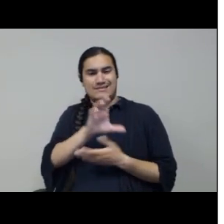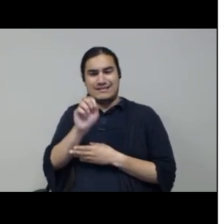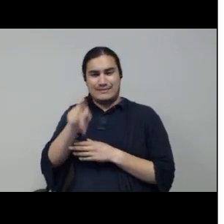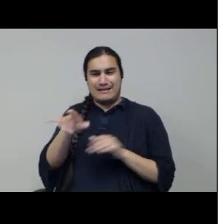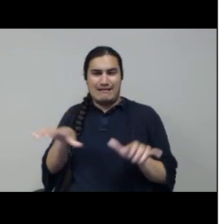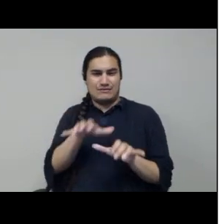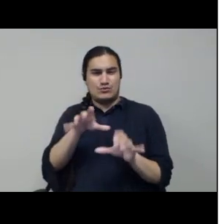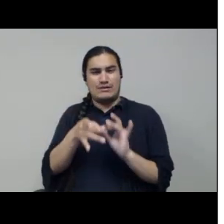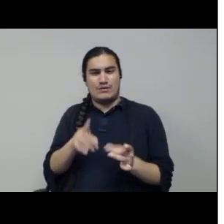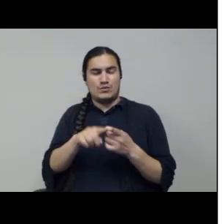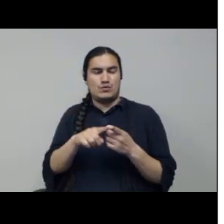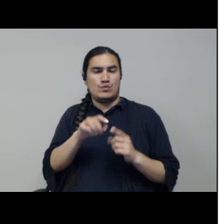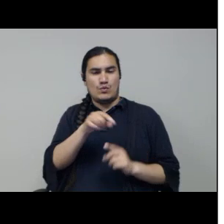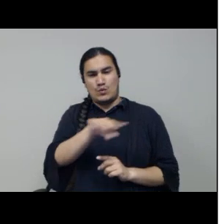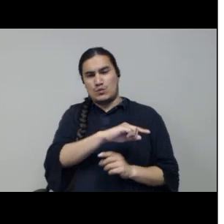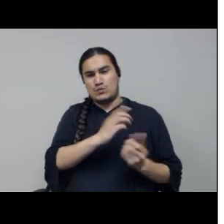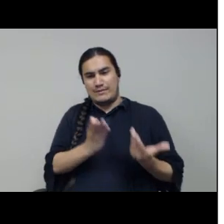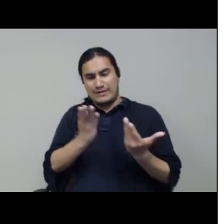associated with the recommendations.